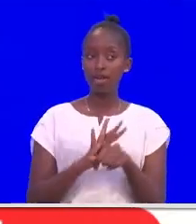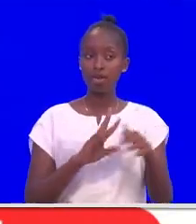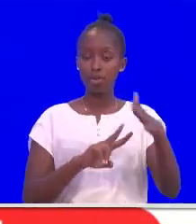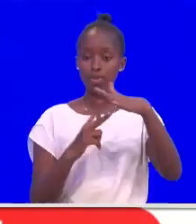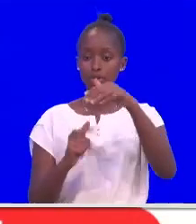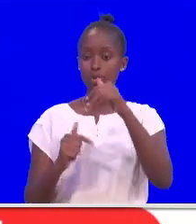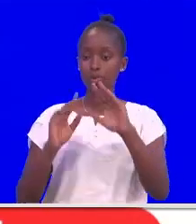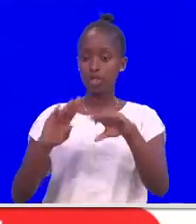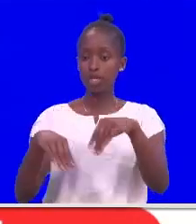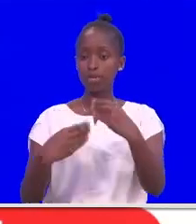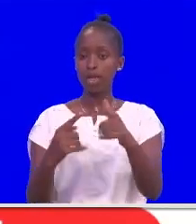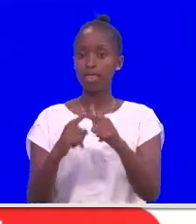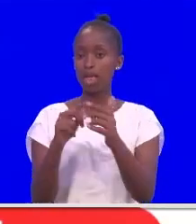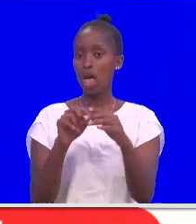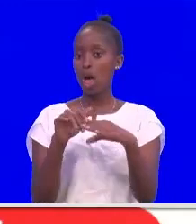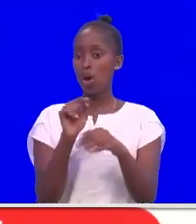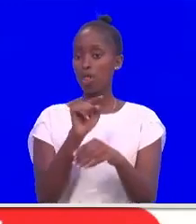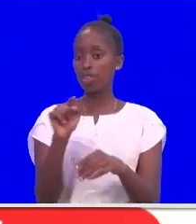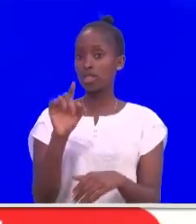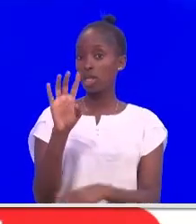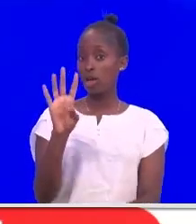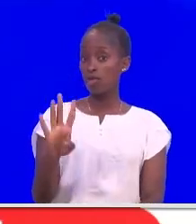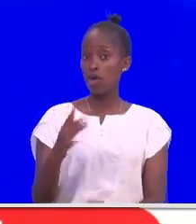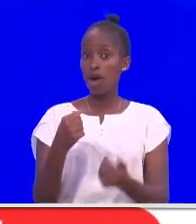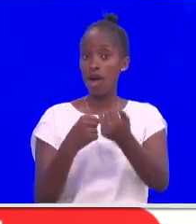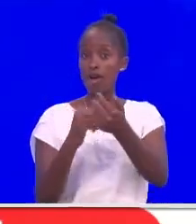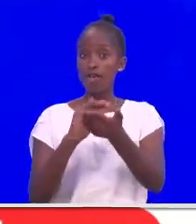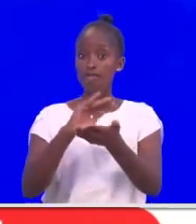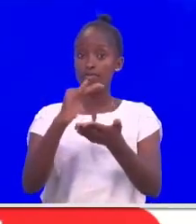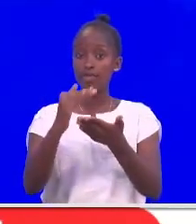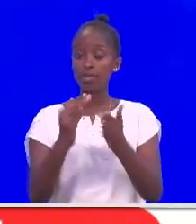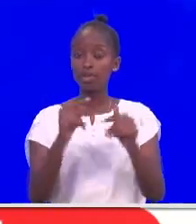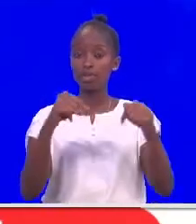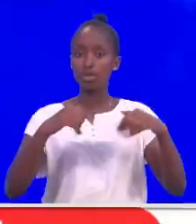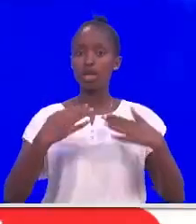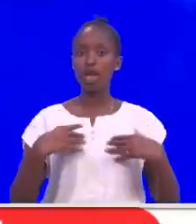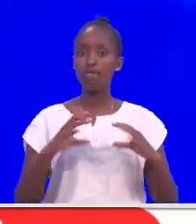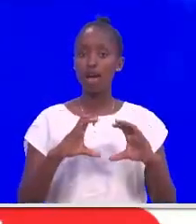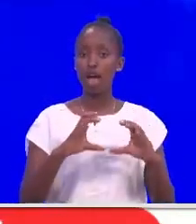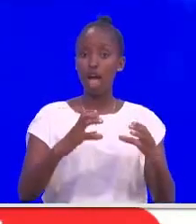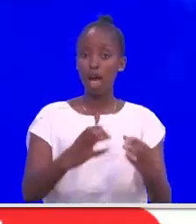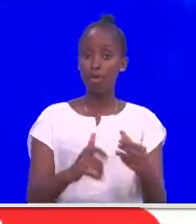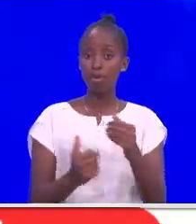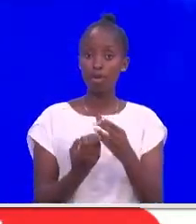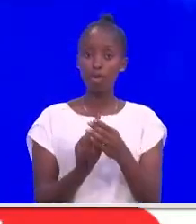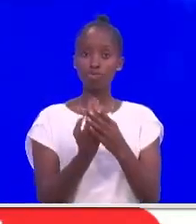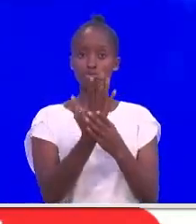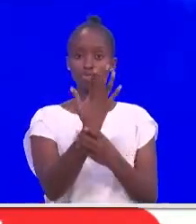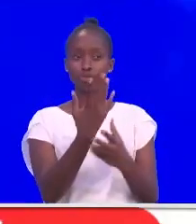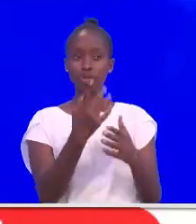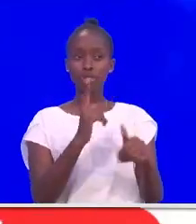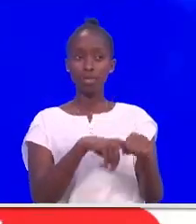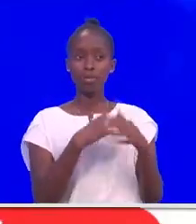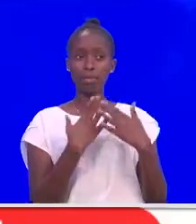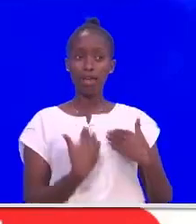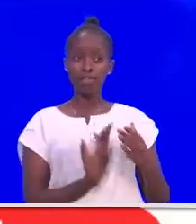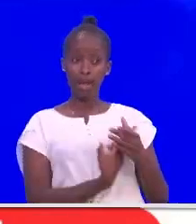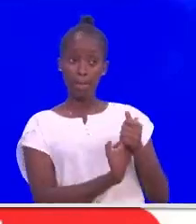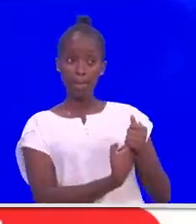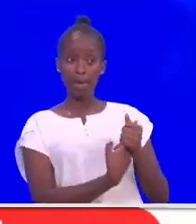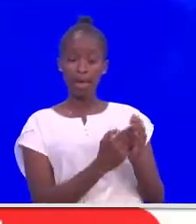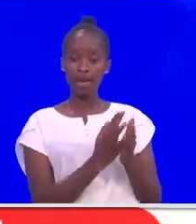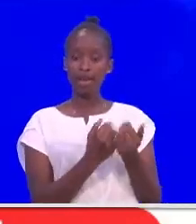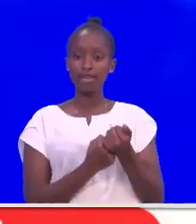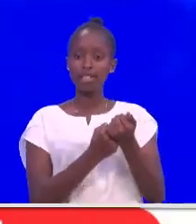and out of them 4 are funded, and today we have companies that have grown. Having the partners and they are able to support us to make